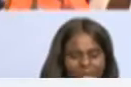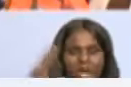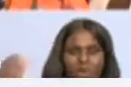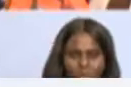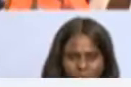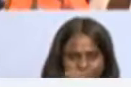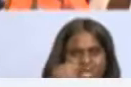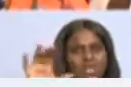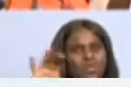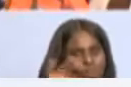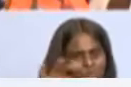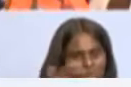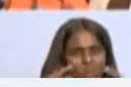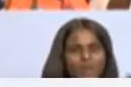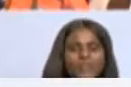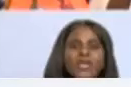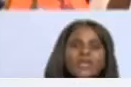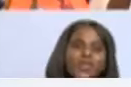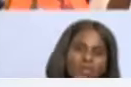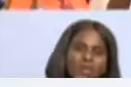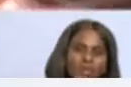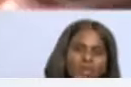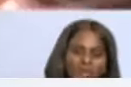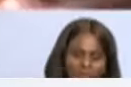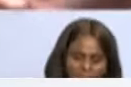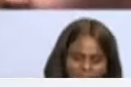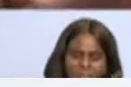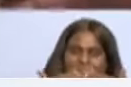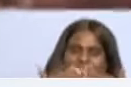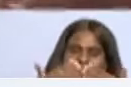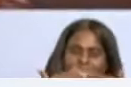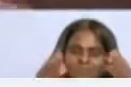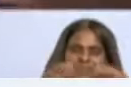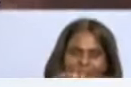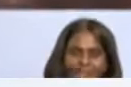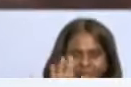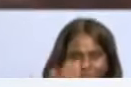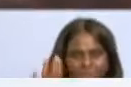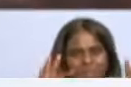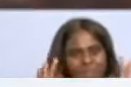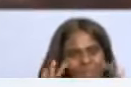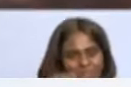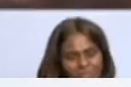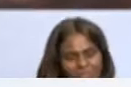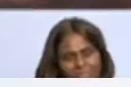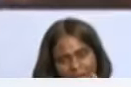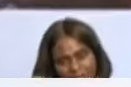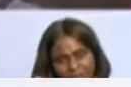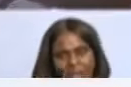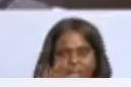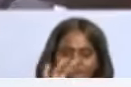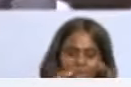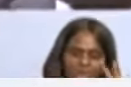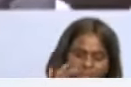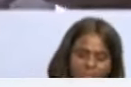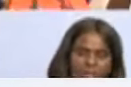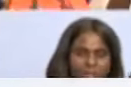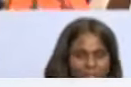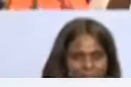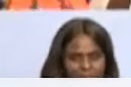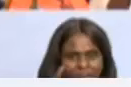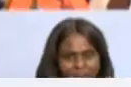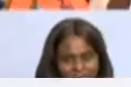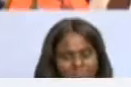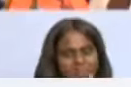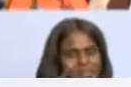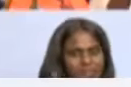medal. And we also commend the outstanding performance of other Olympic competitors across the